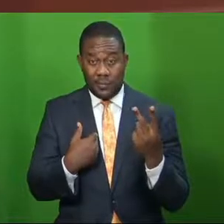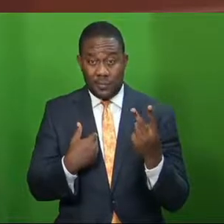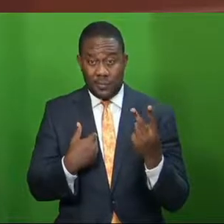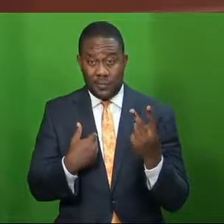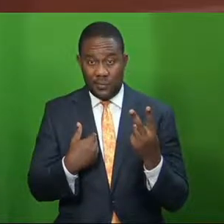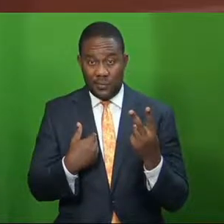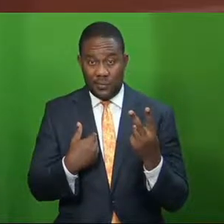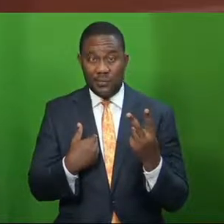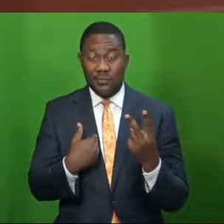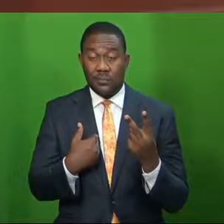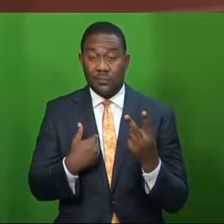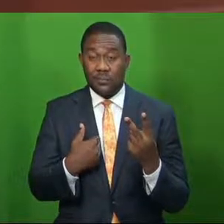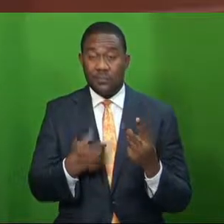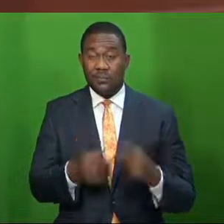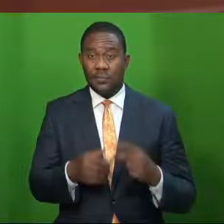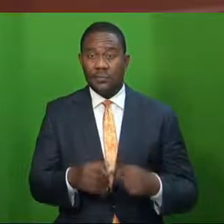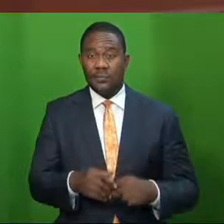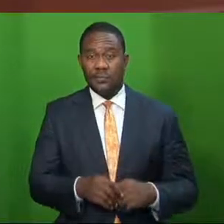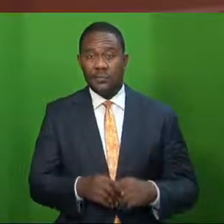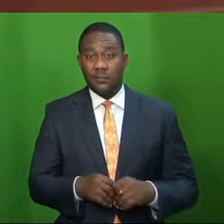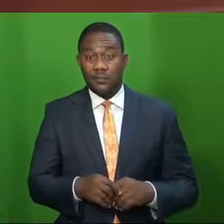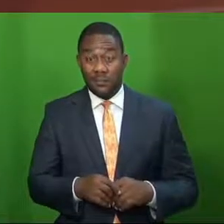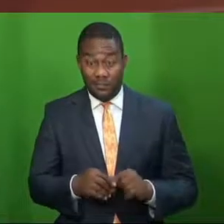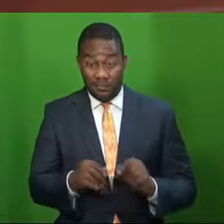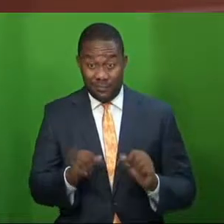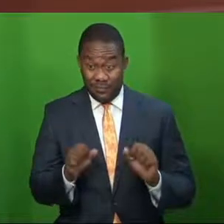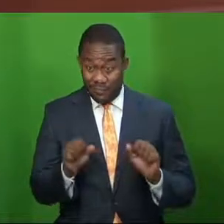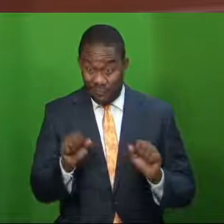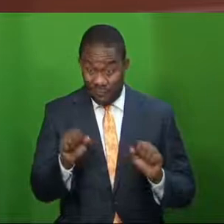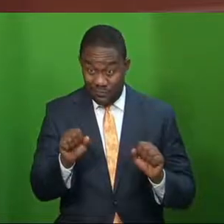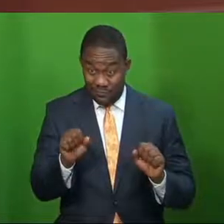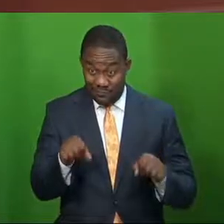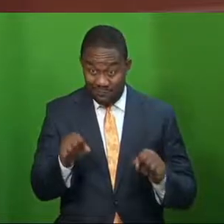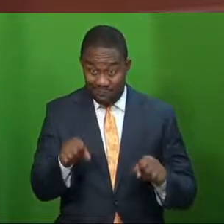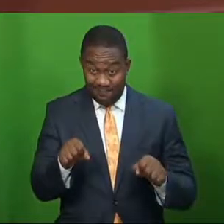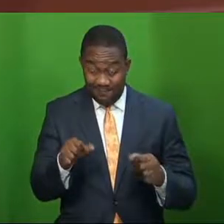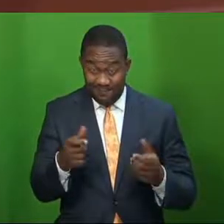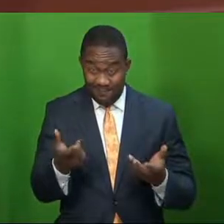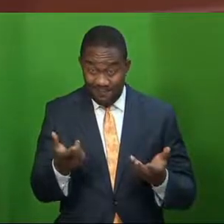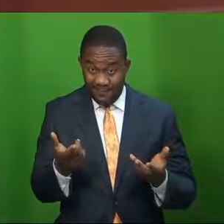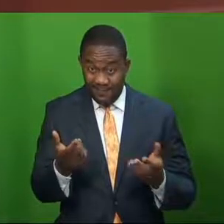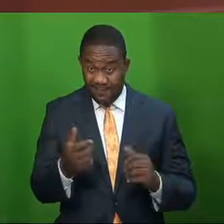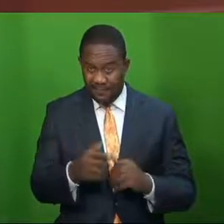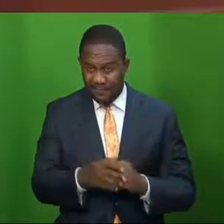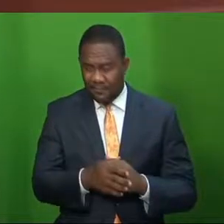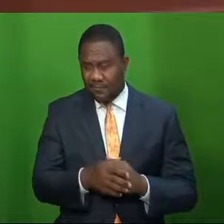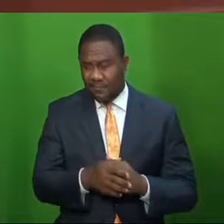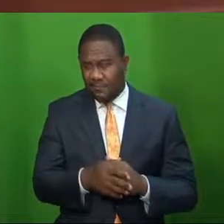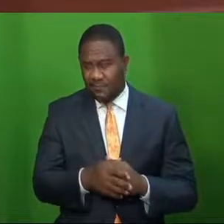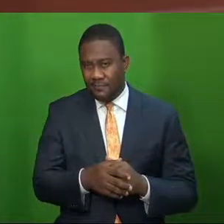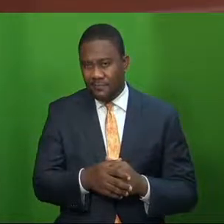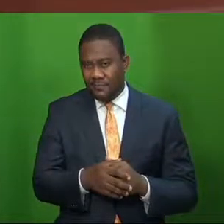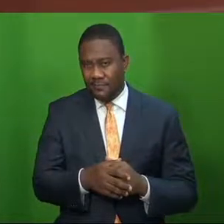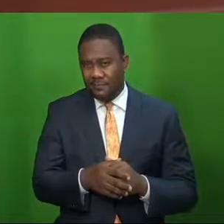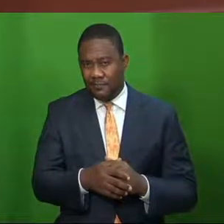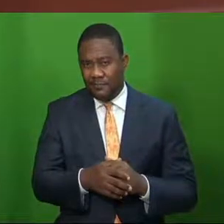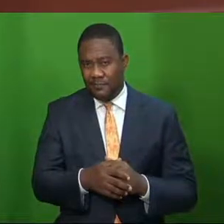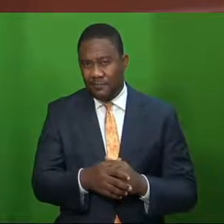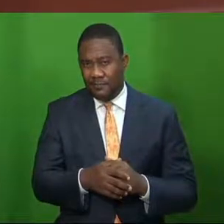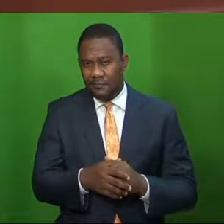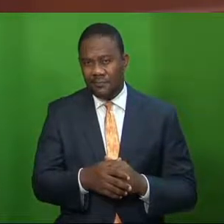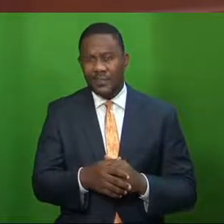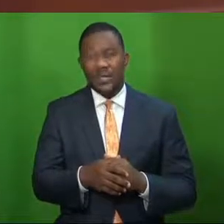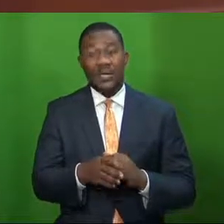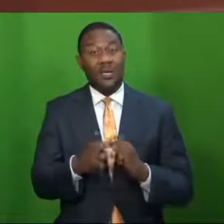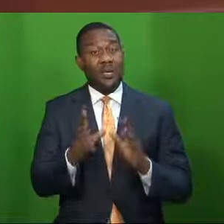not possible that even at this seminar or retreat for